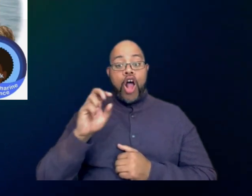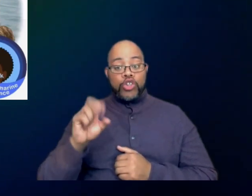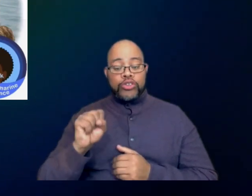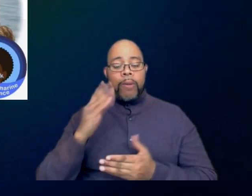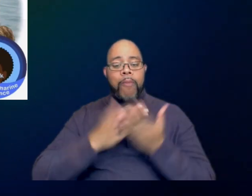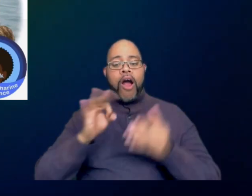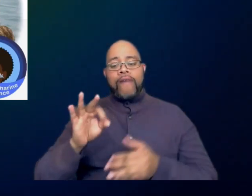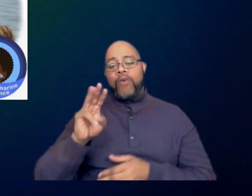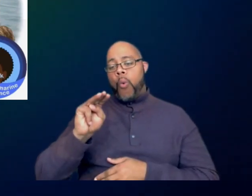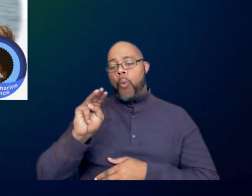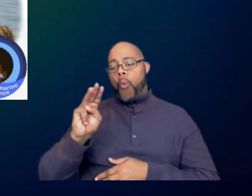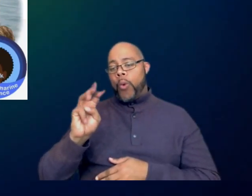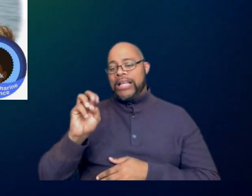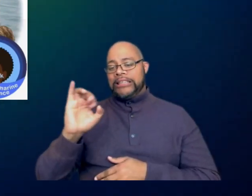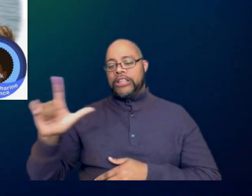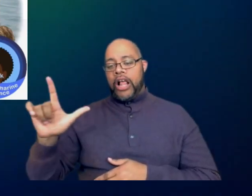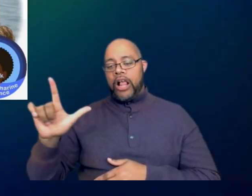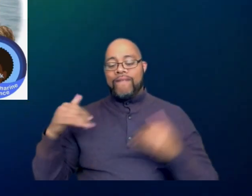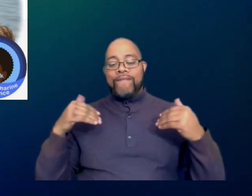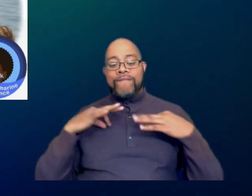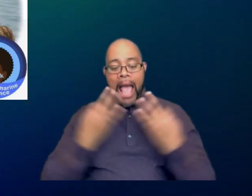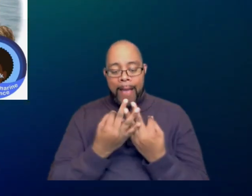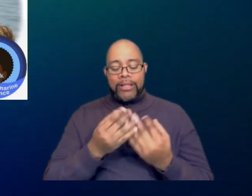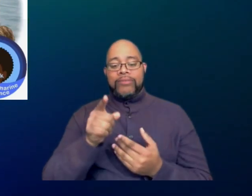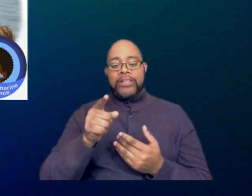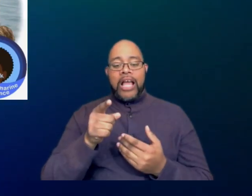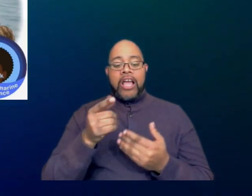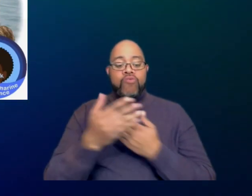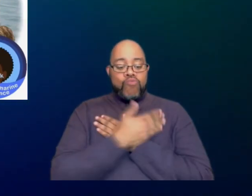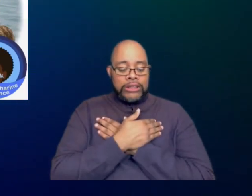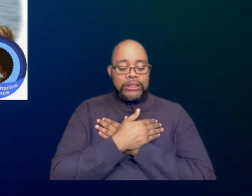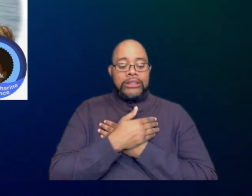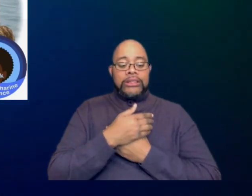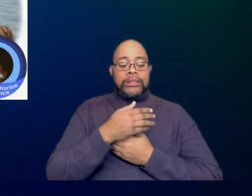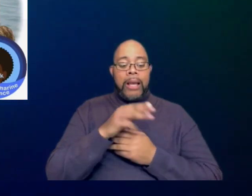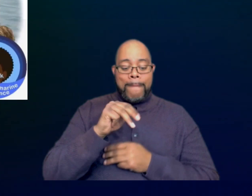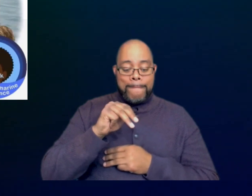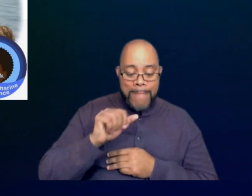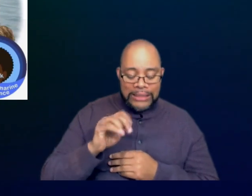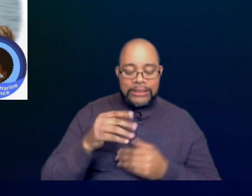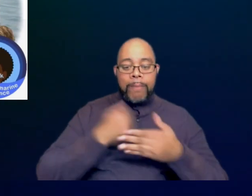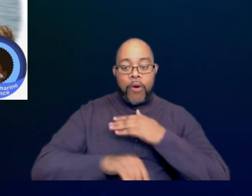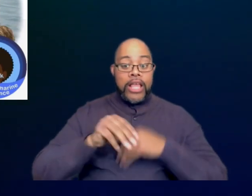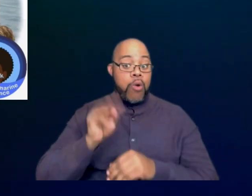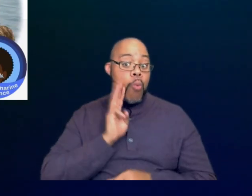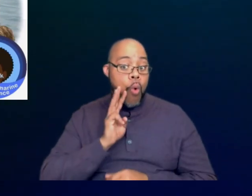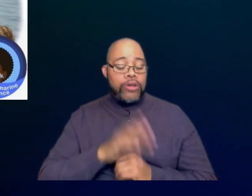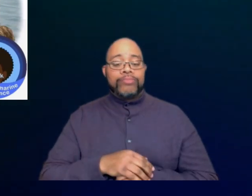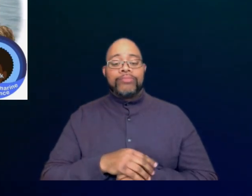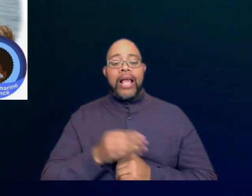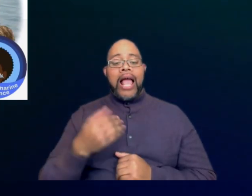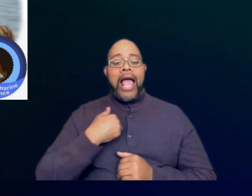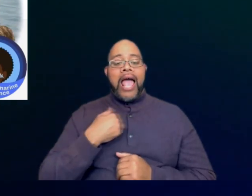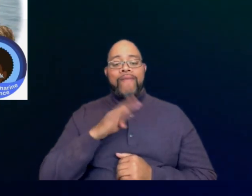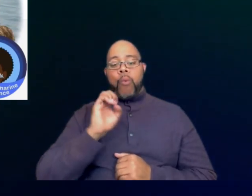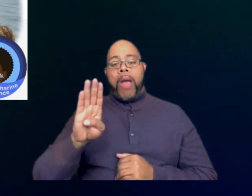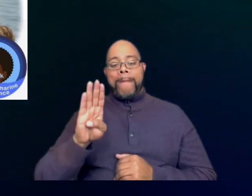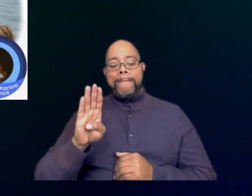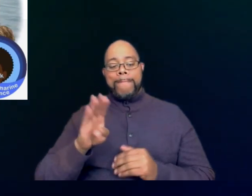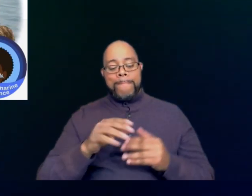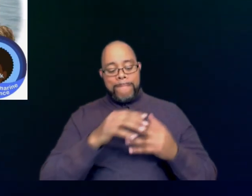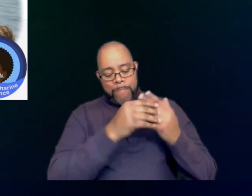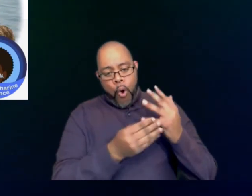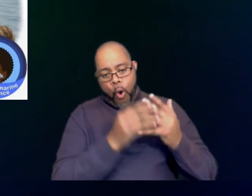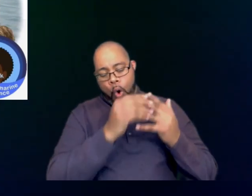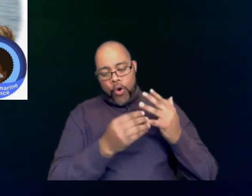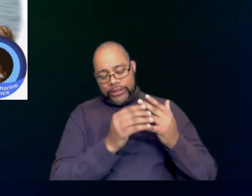are going to be a part of the weasel family, and they rest, mate, and birth in water, and they have webbed paws